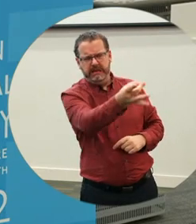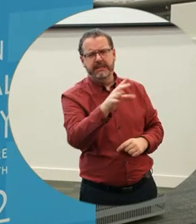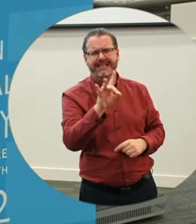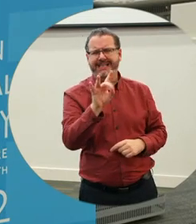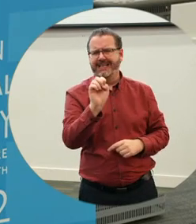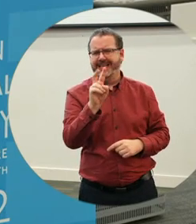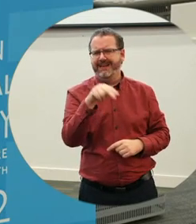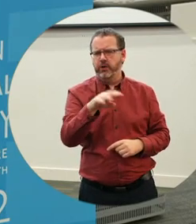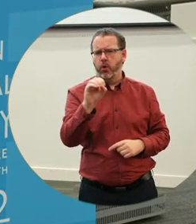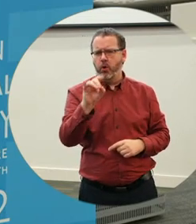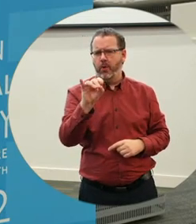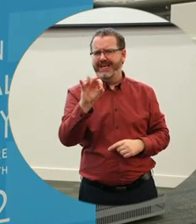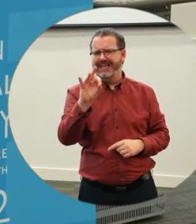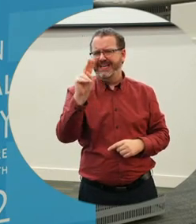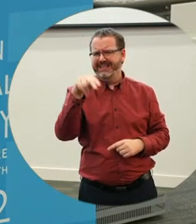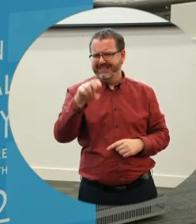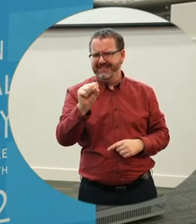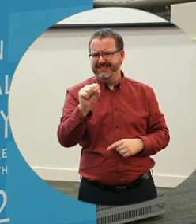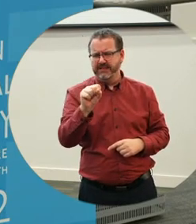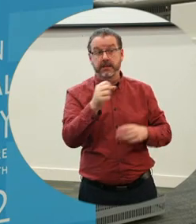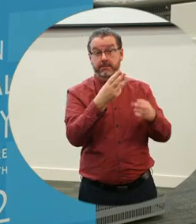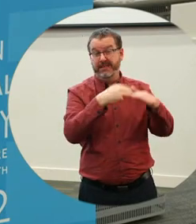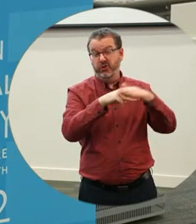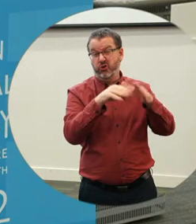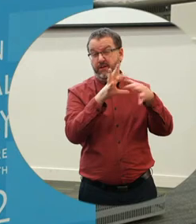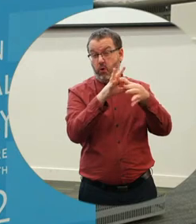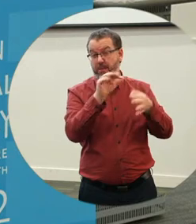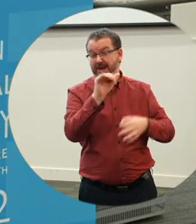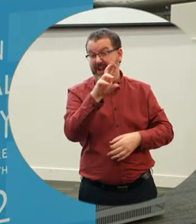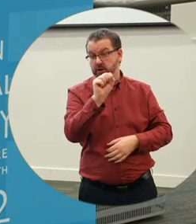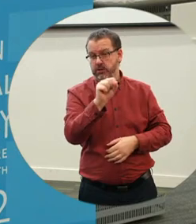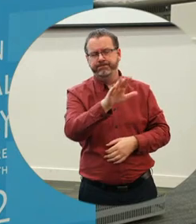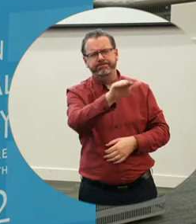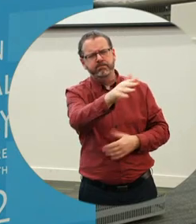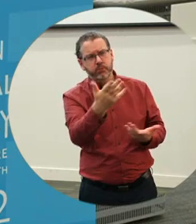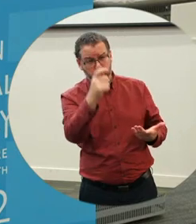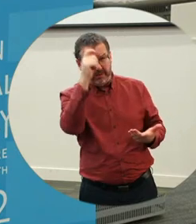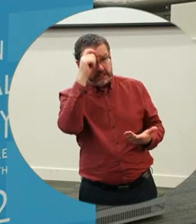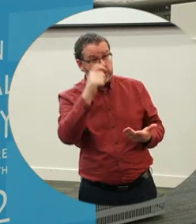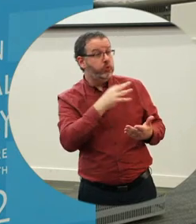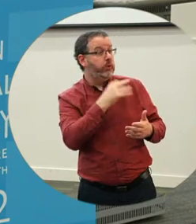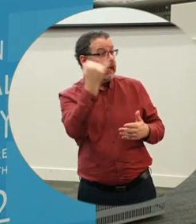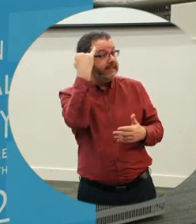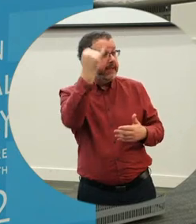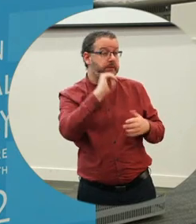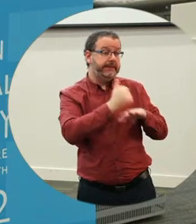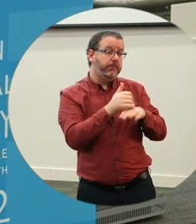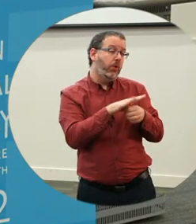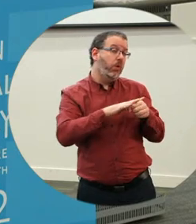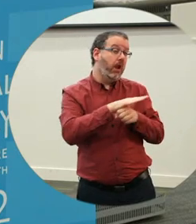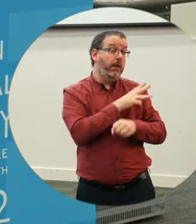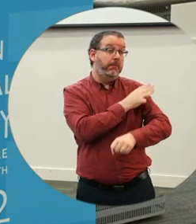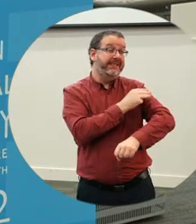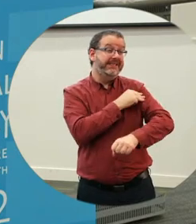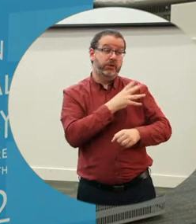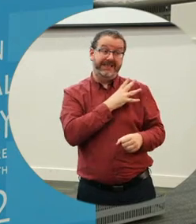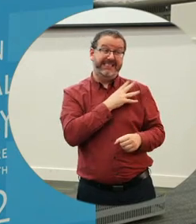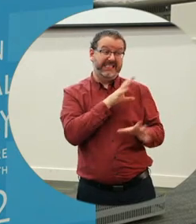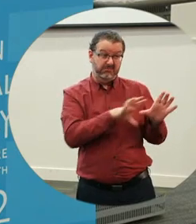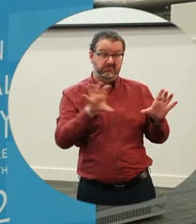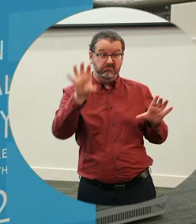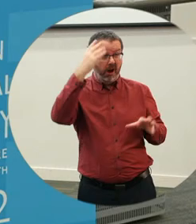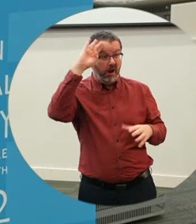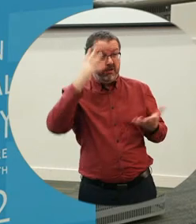the Minister for Home Affairs, whether he thought it would be a good thing for there to be police committees around the country who